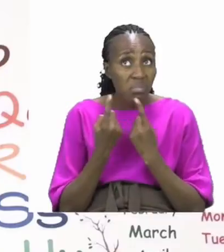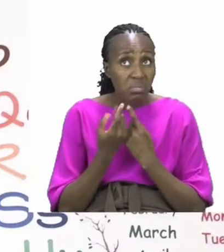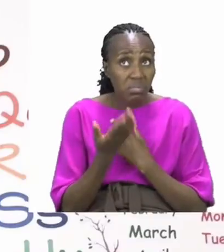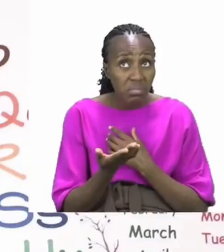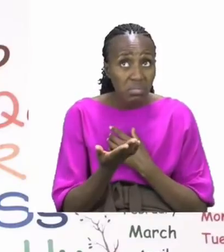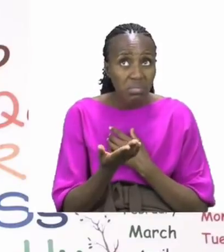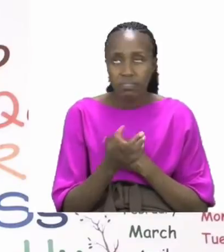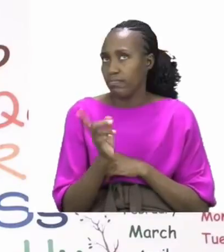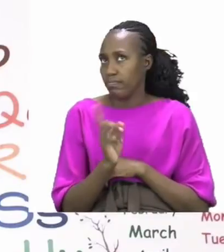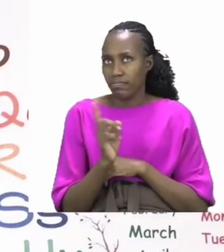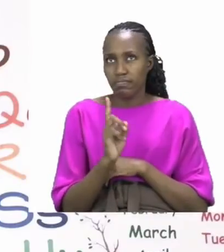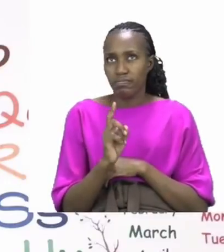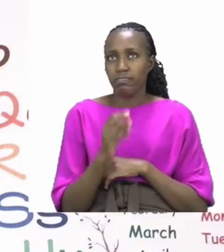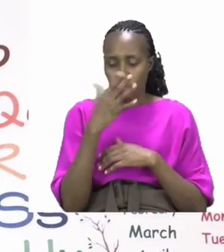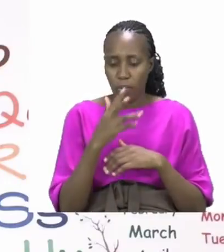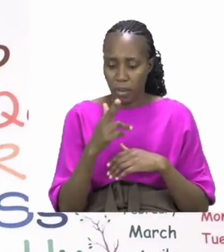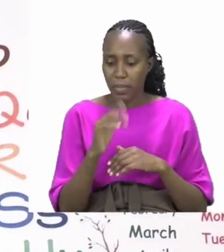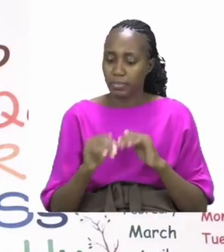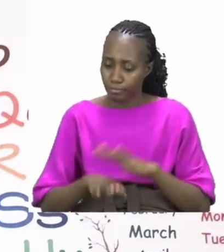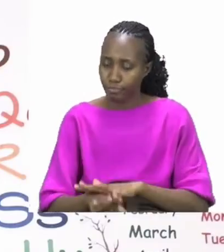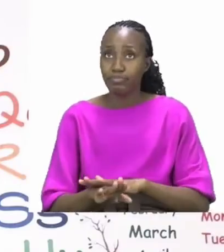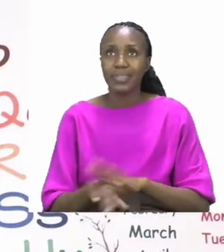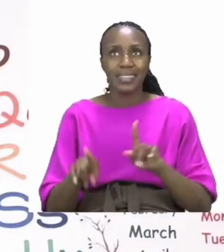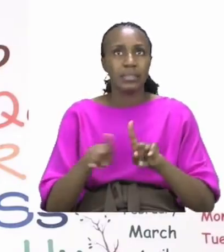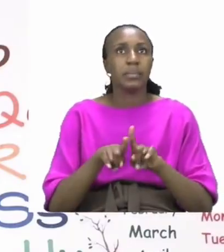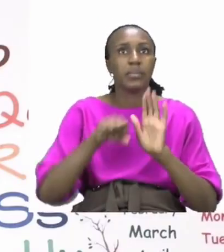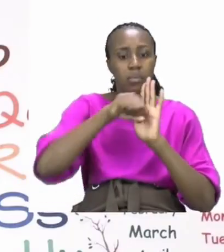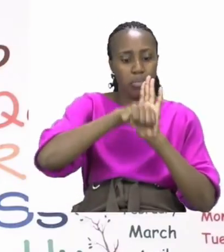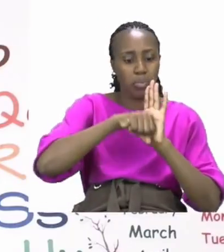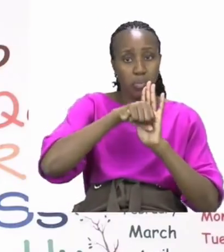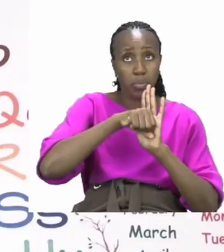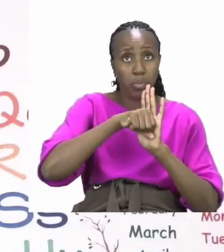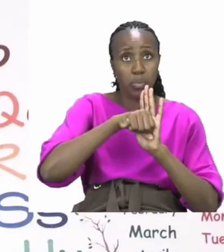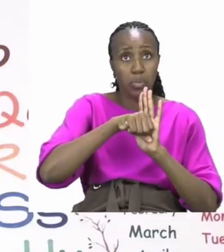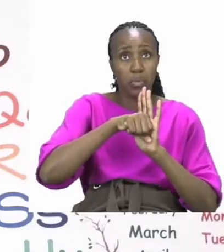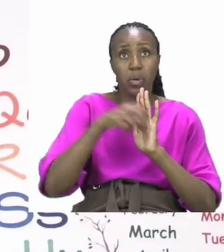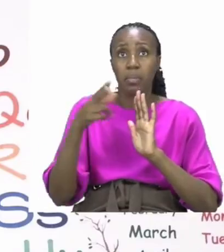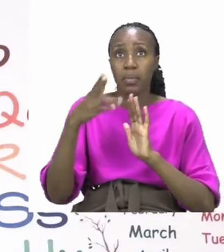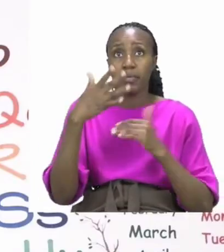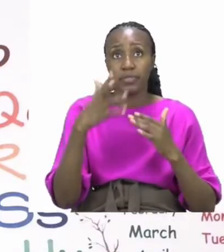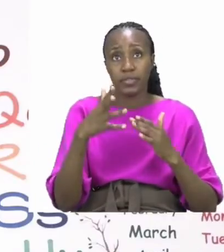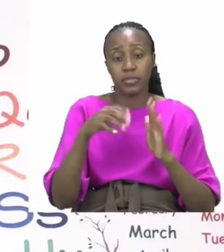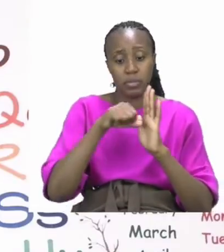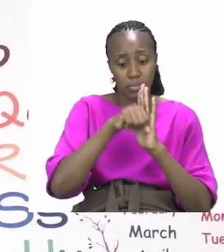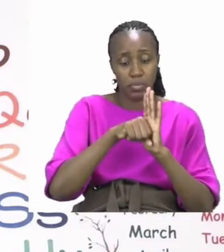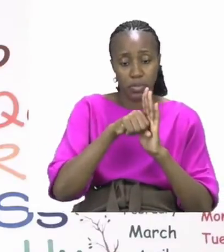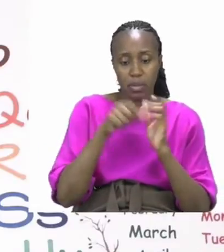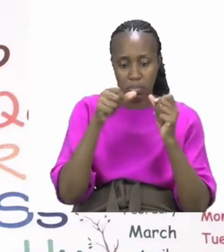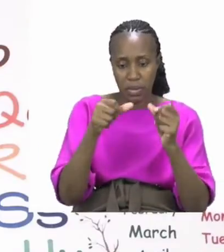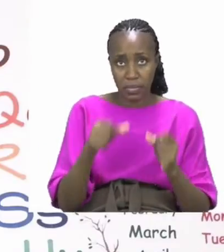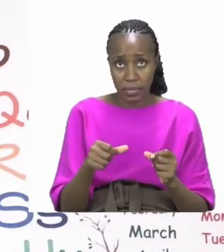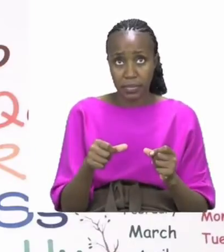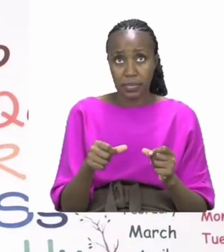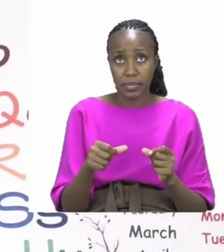away. The same goes for your glue. Once you're done cutting and you are pasting, make sure you use your